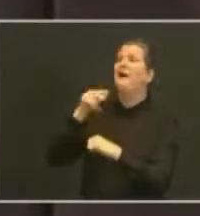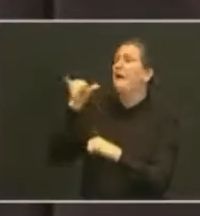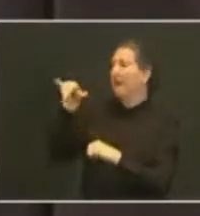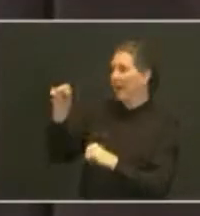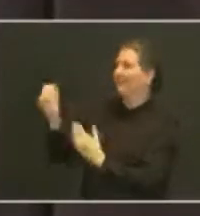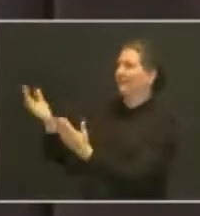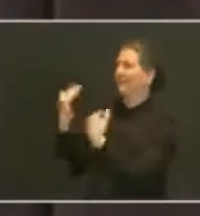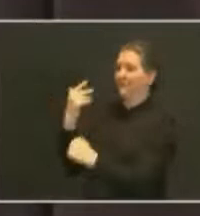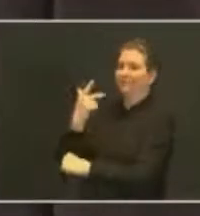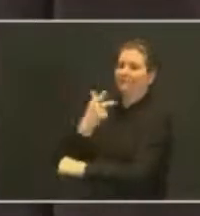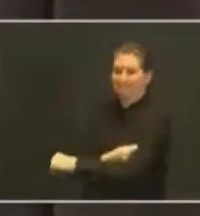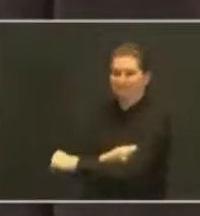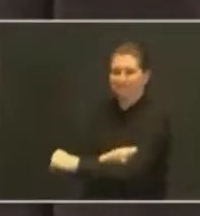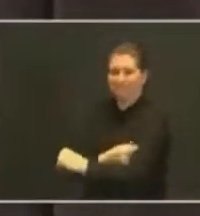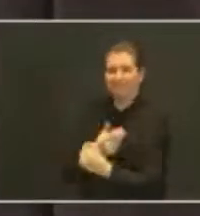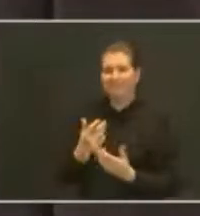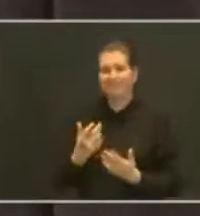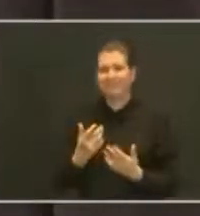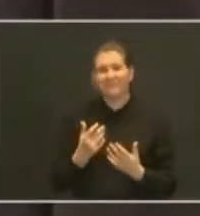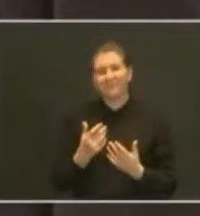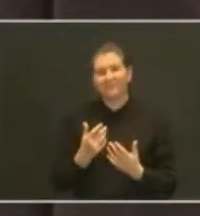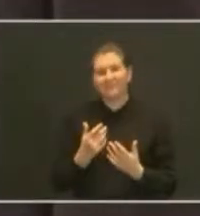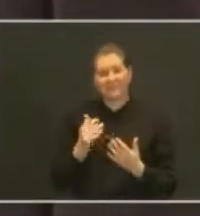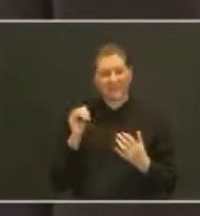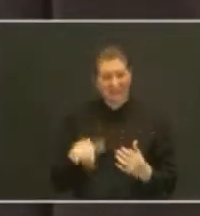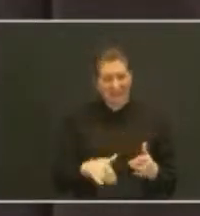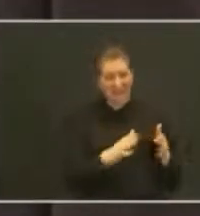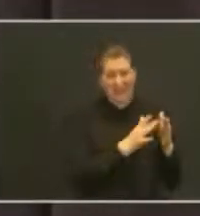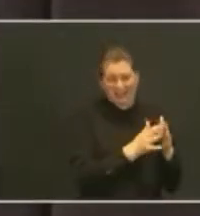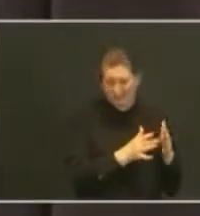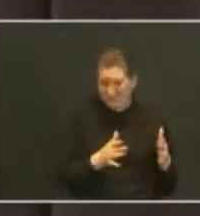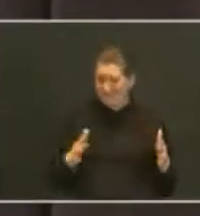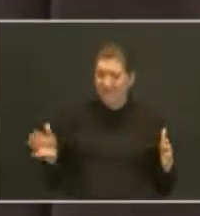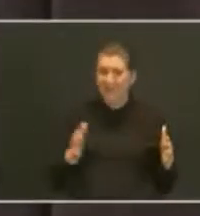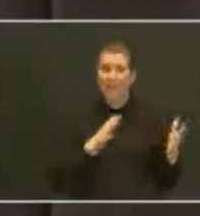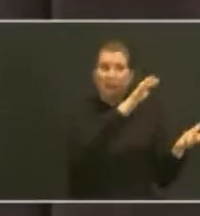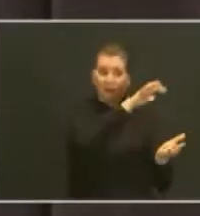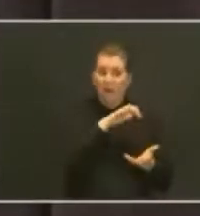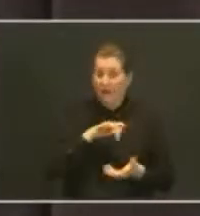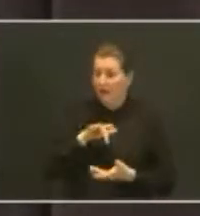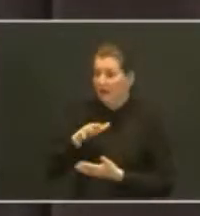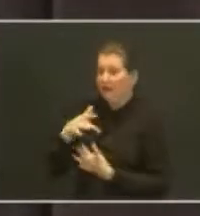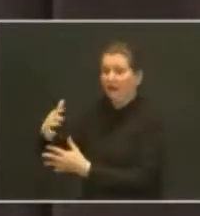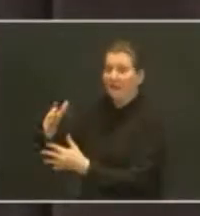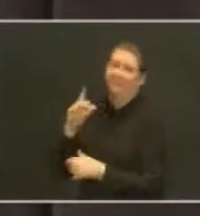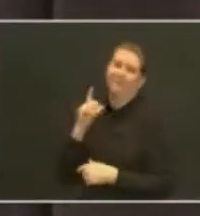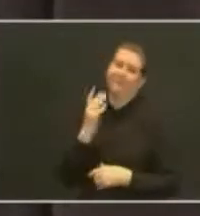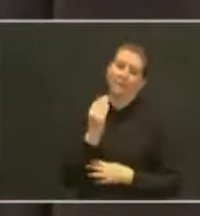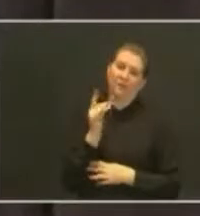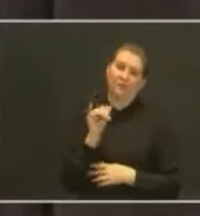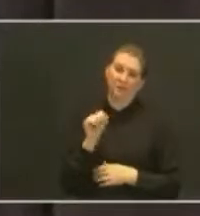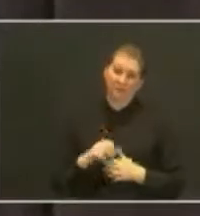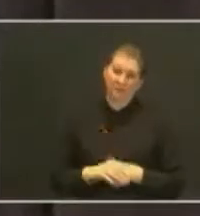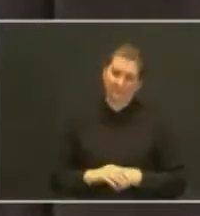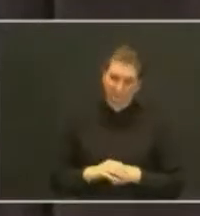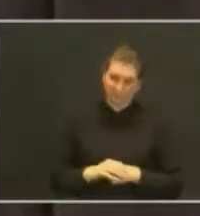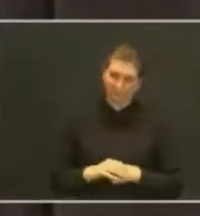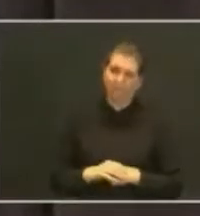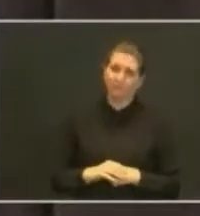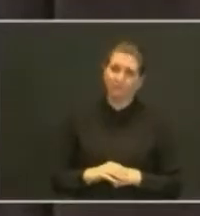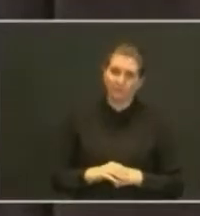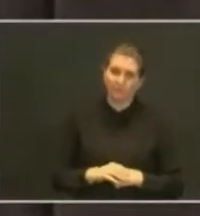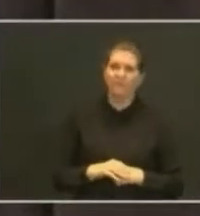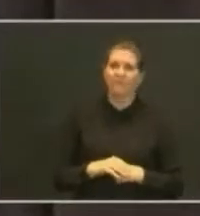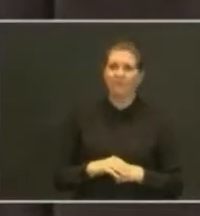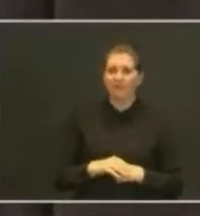Most of our vaccine is getting administered within that 14-day window. However, we know that it's